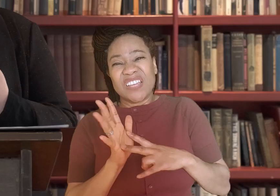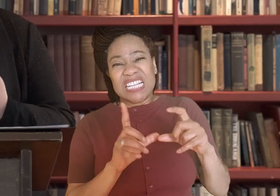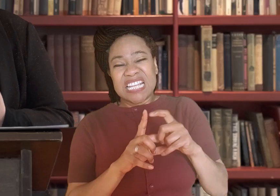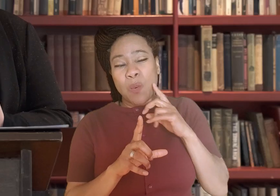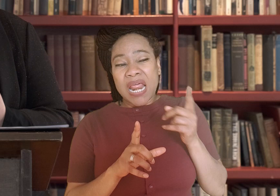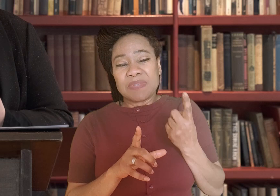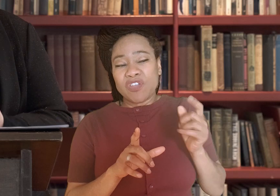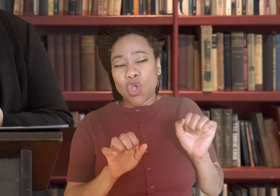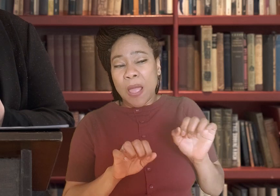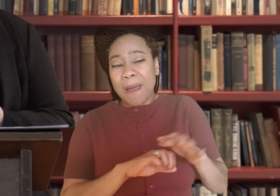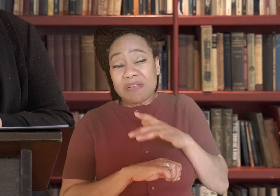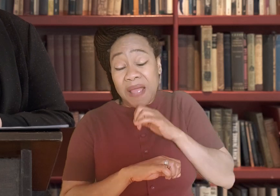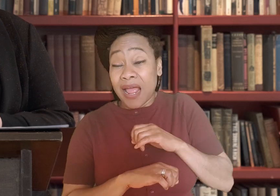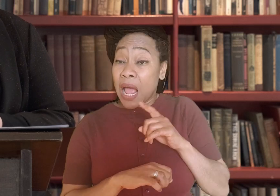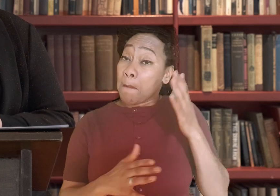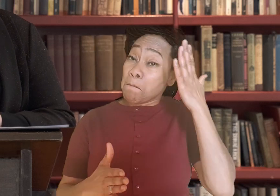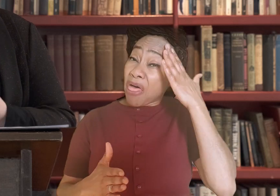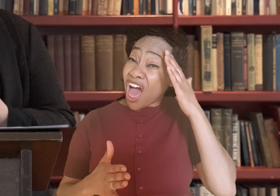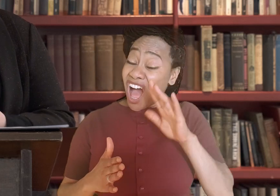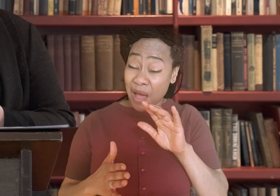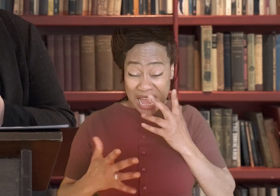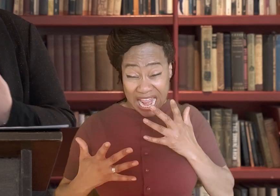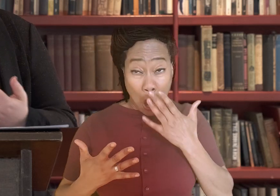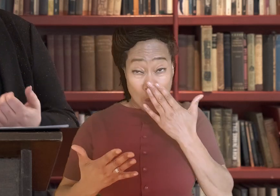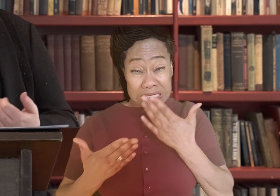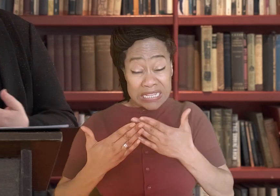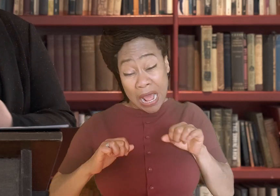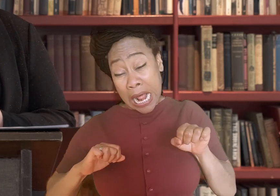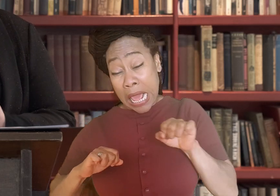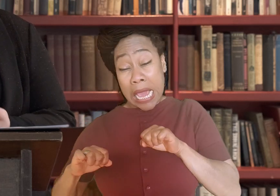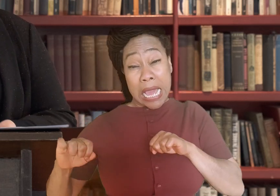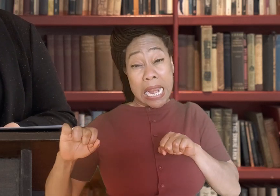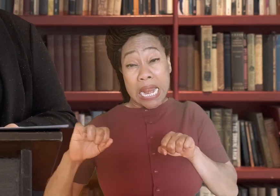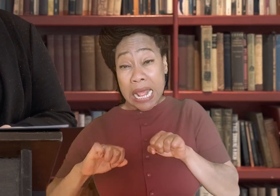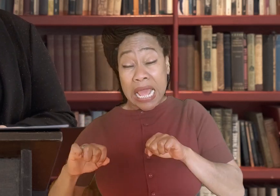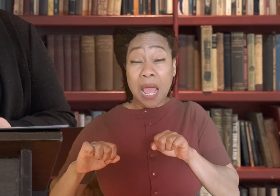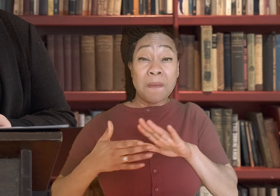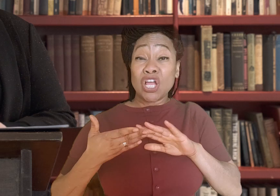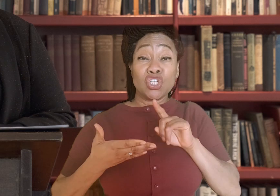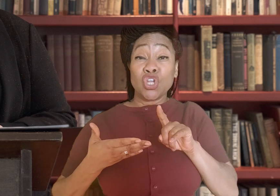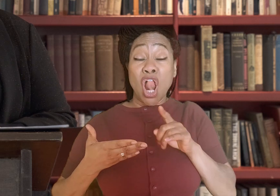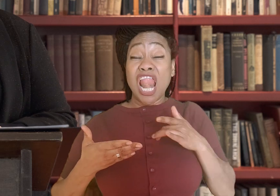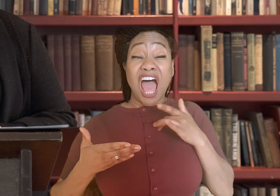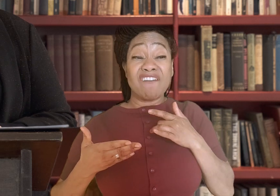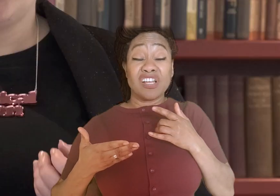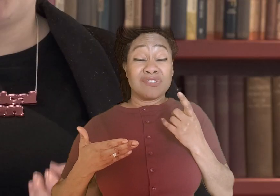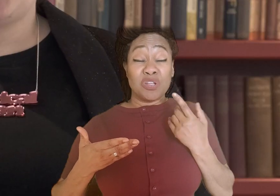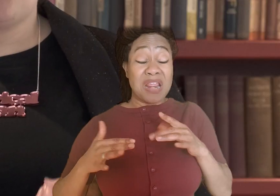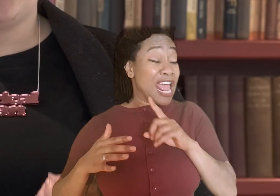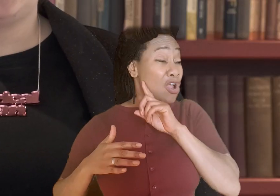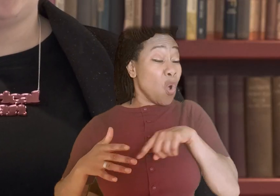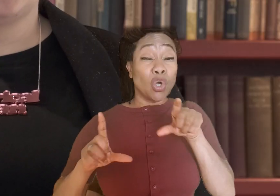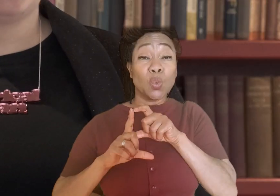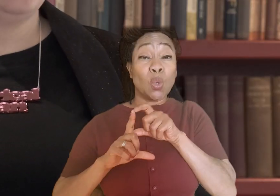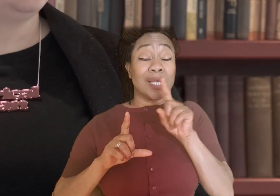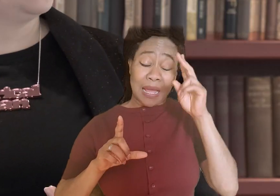man, and her mother cleaned obsessively, to the point that she ignored all other aspects of her life, including Dora. But